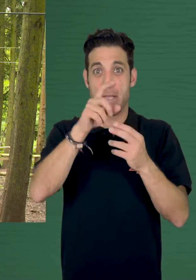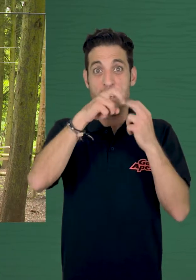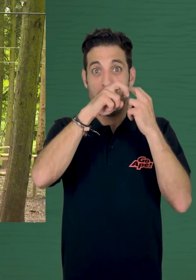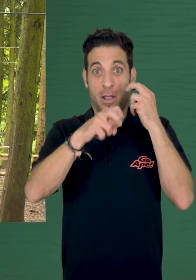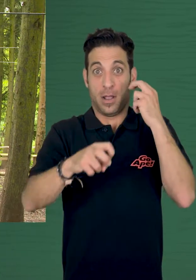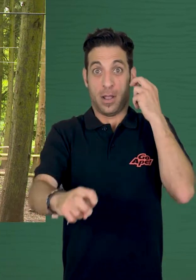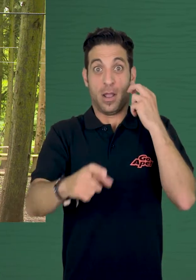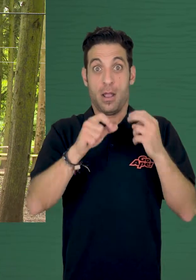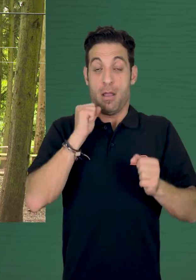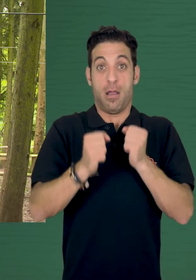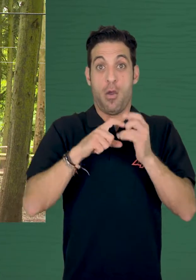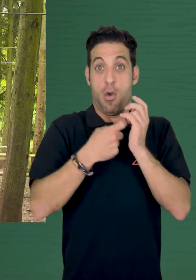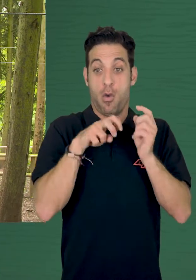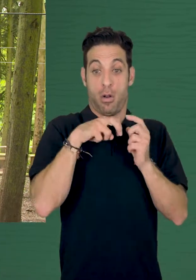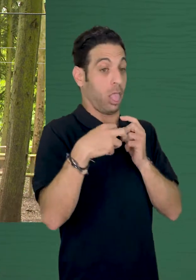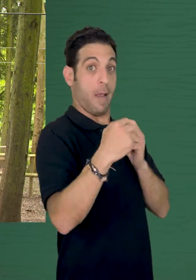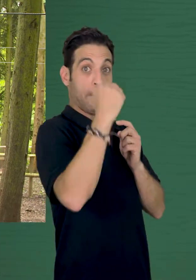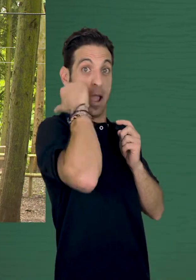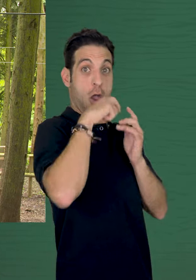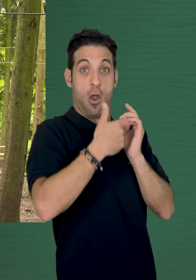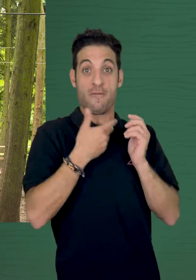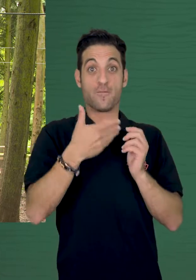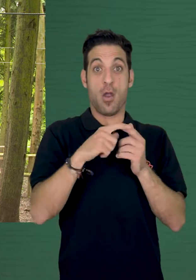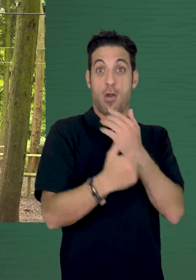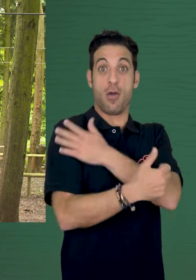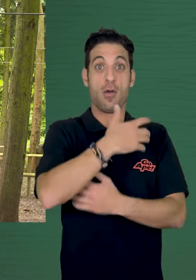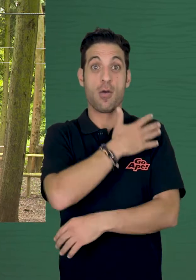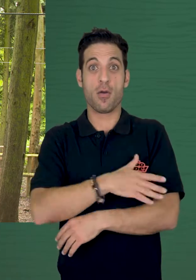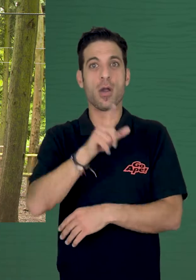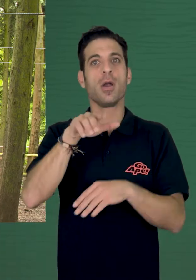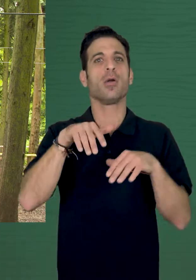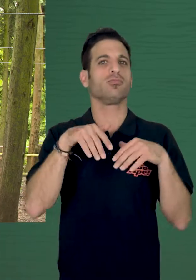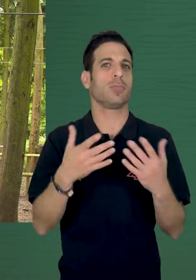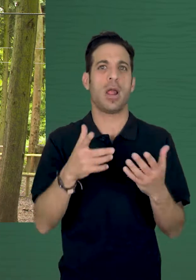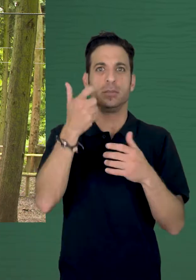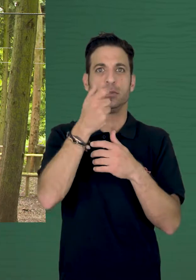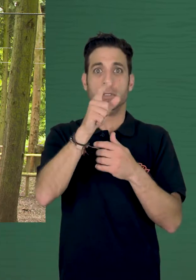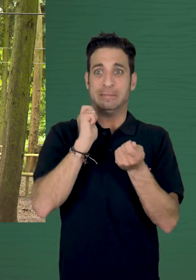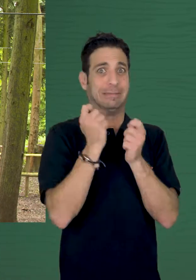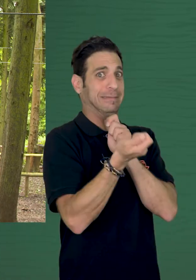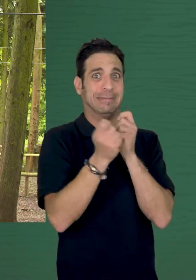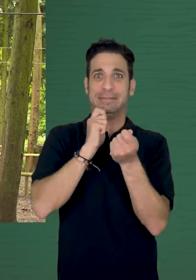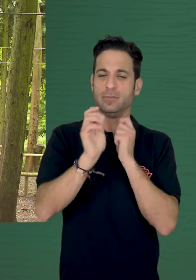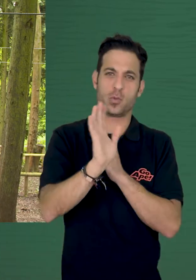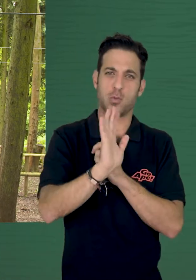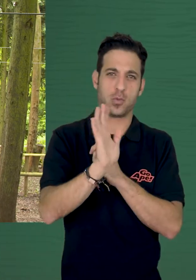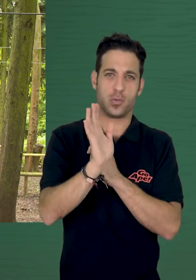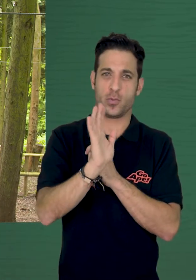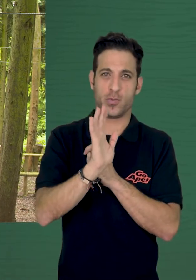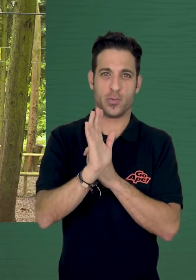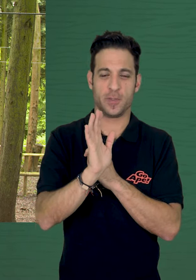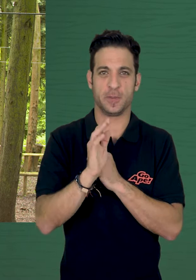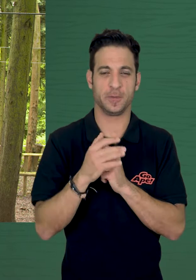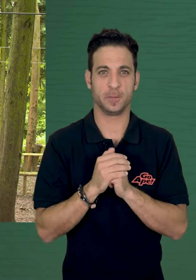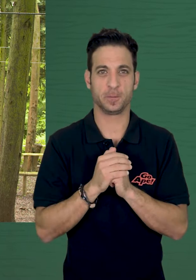running pace, either facing forwards, sideways, or backwards. So in each case, just relax into your harness. Don't try and turn